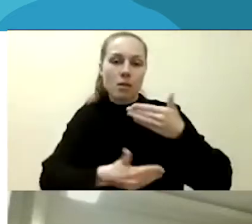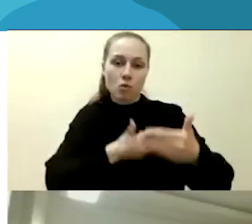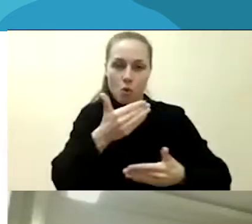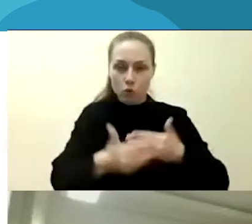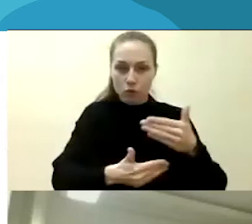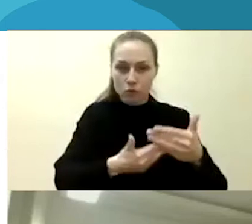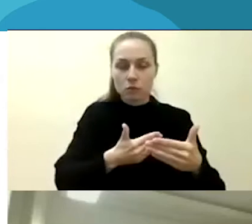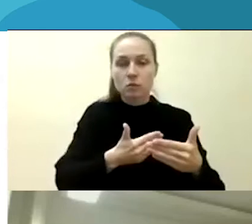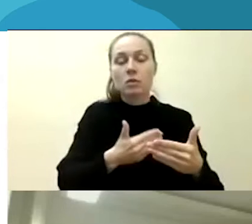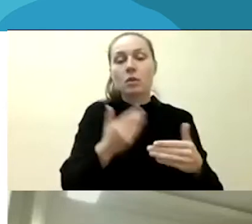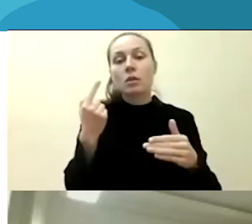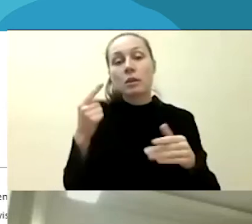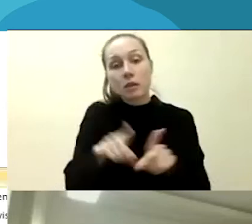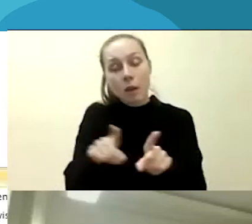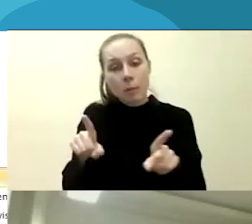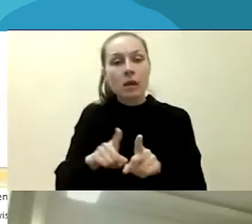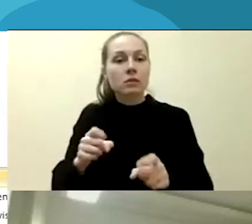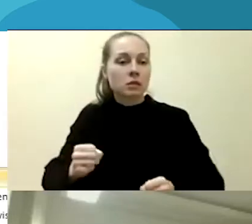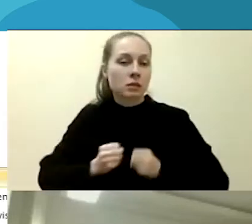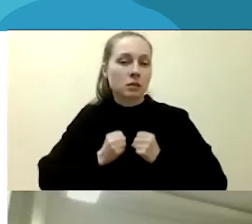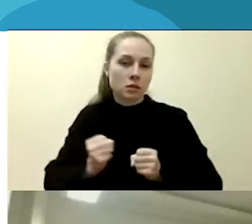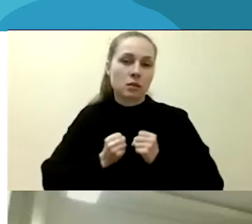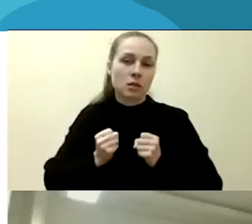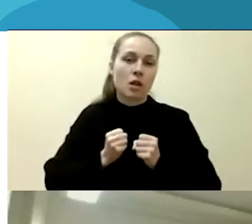community. And we take the next.